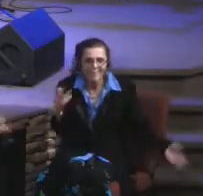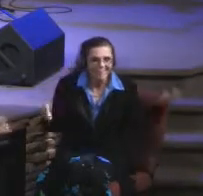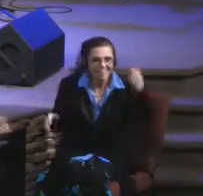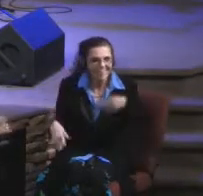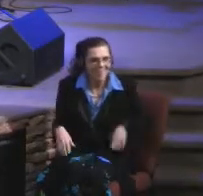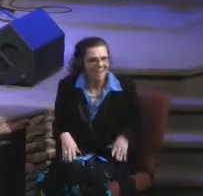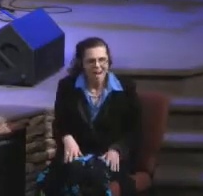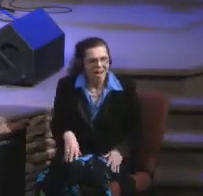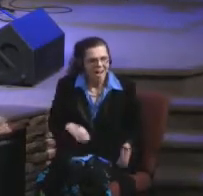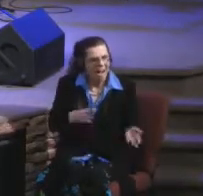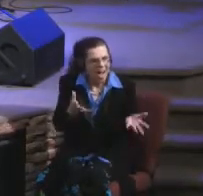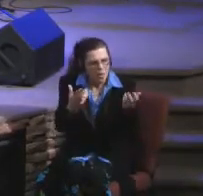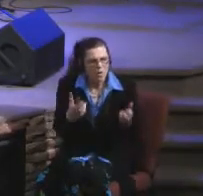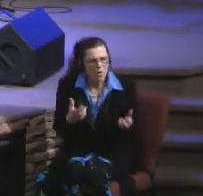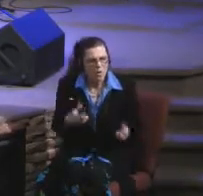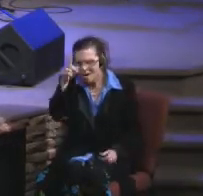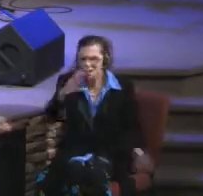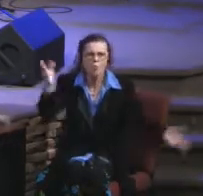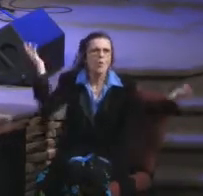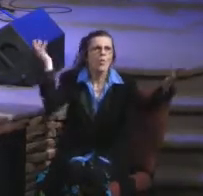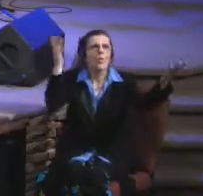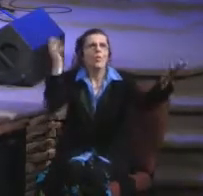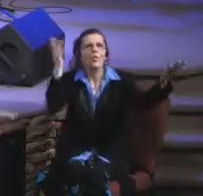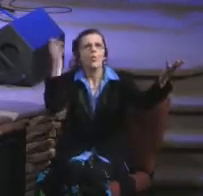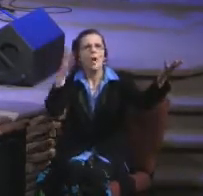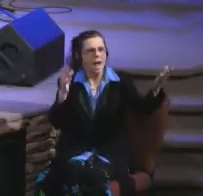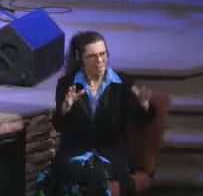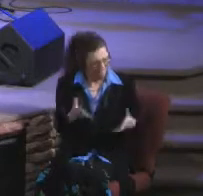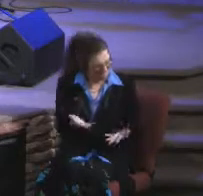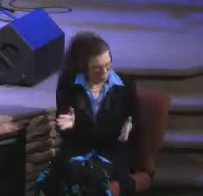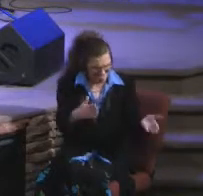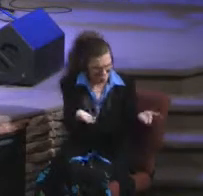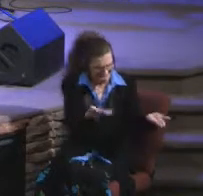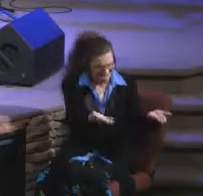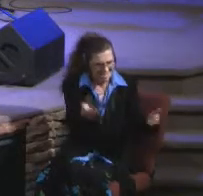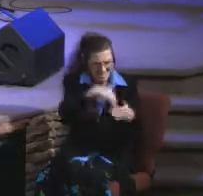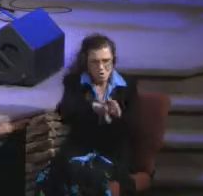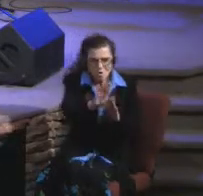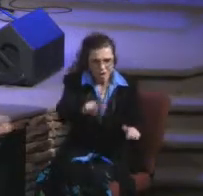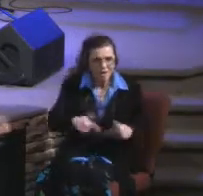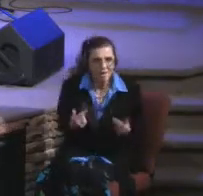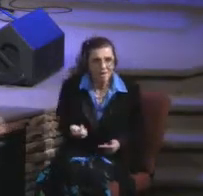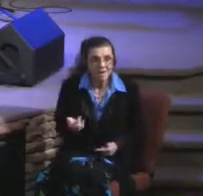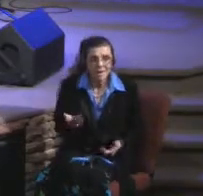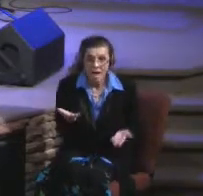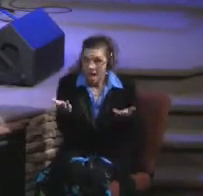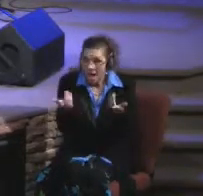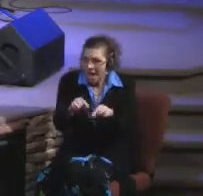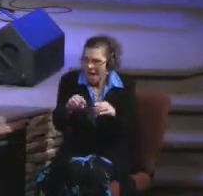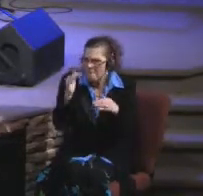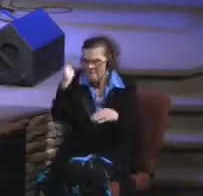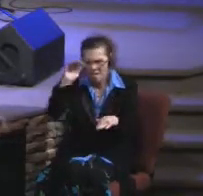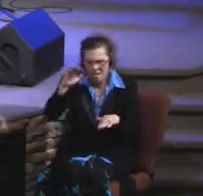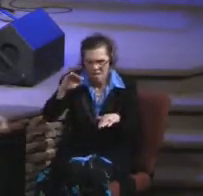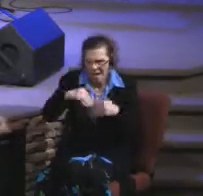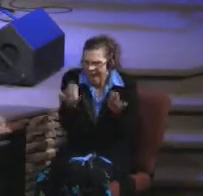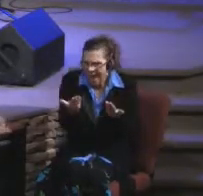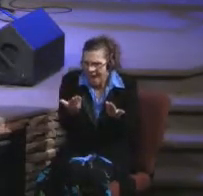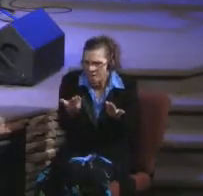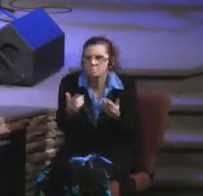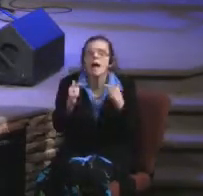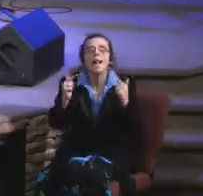immediate natural family. I want God to do mighty things in your life. And the only way that's going to happen is if you are living